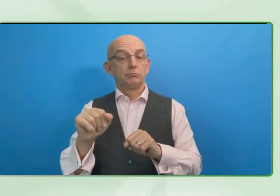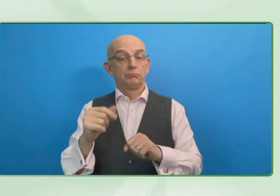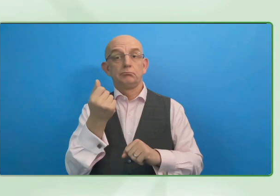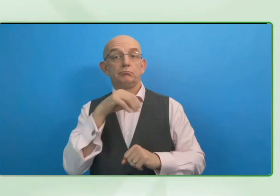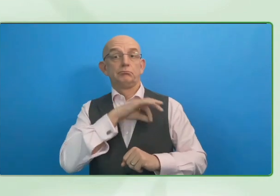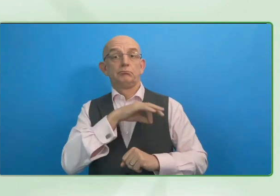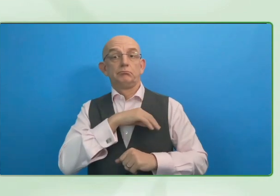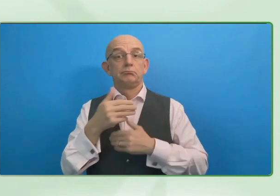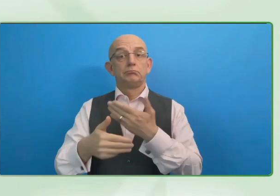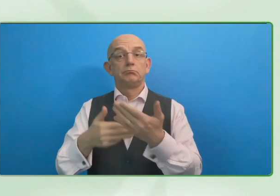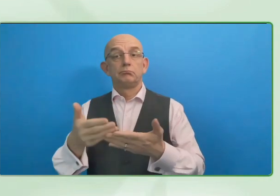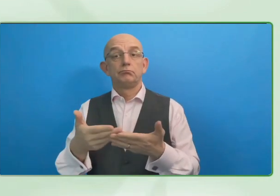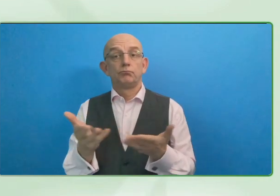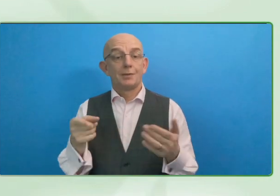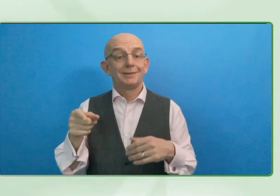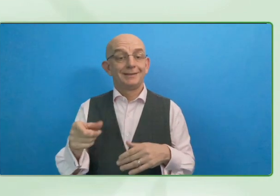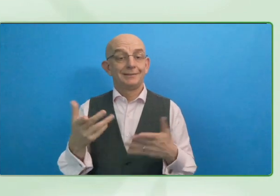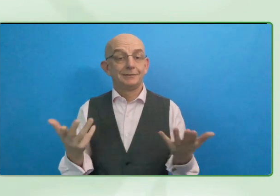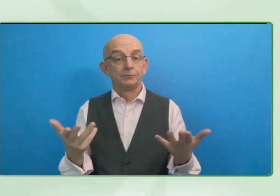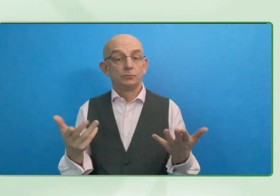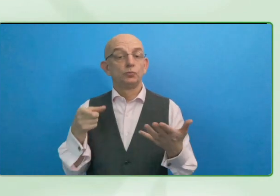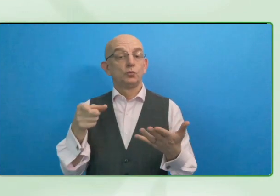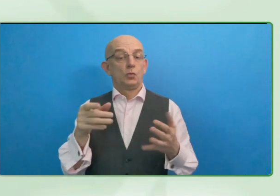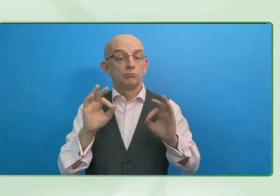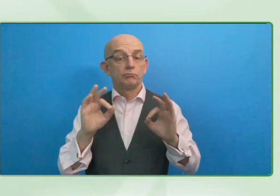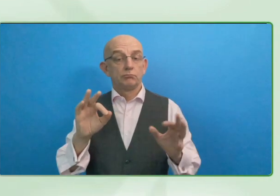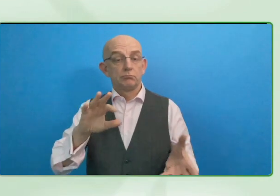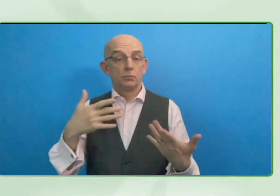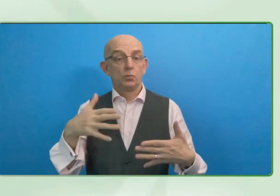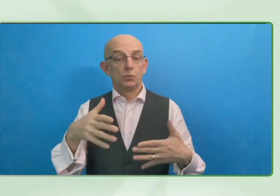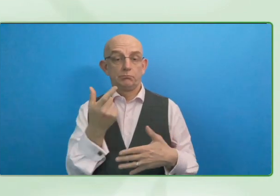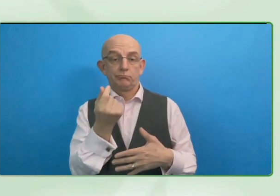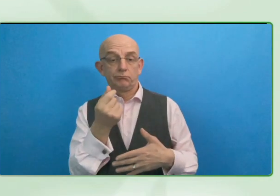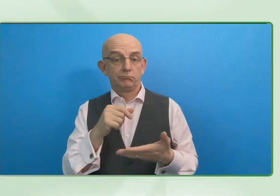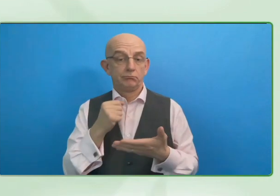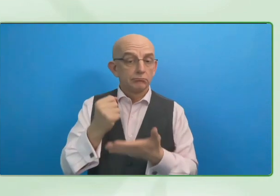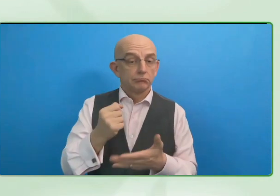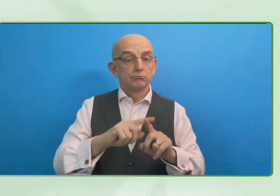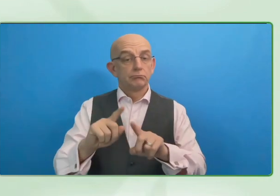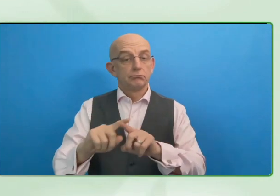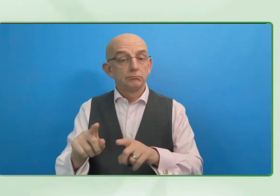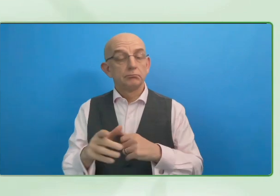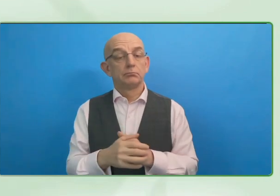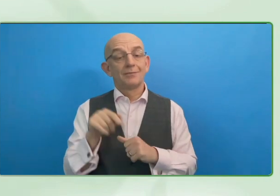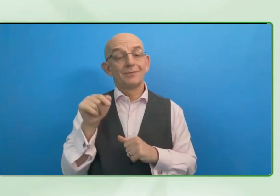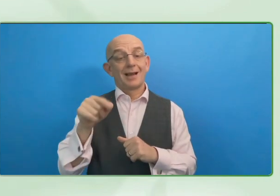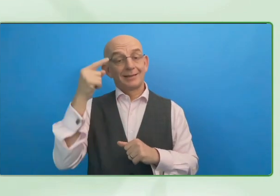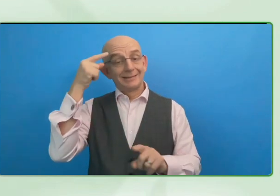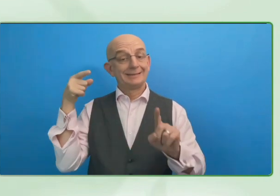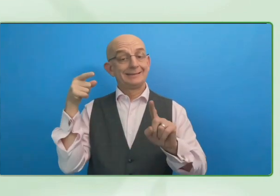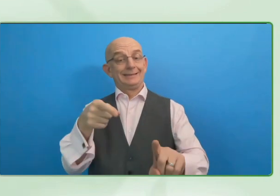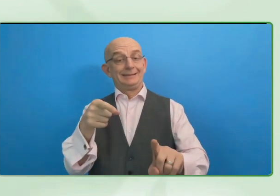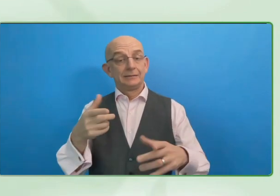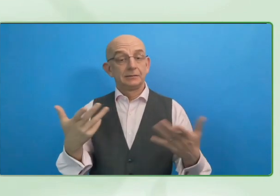costing. So it's not about we need the funding, we provide them the funding, but we need the collaboration or build the capacity of DPOs,